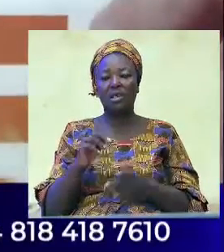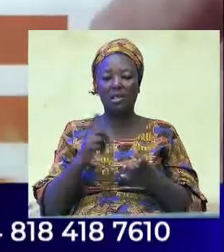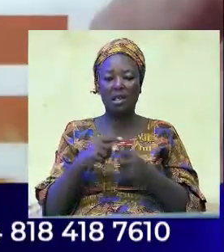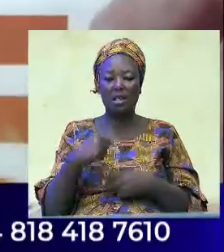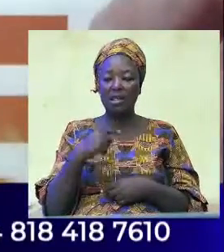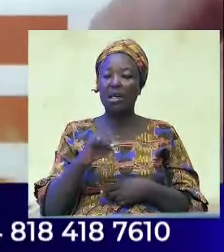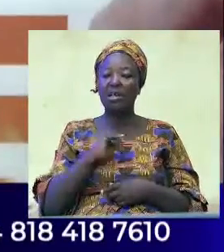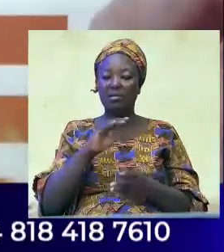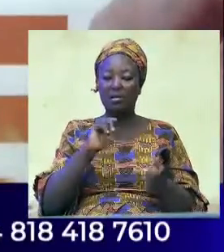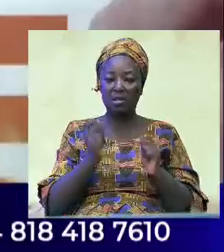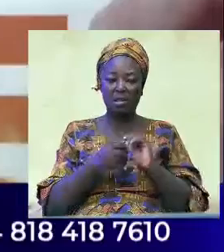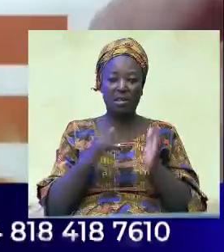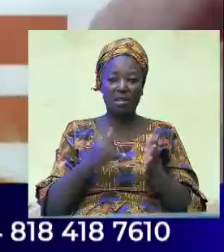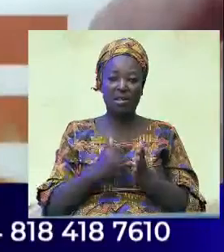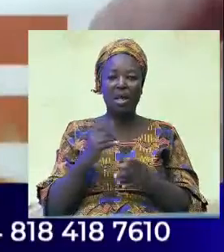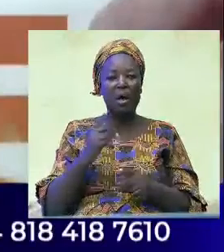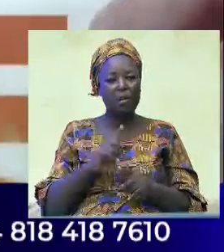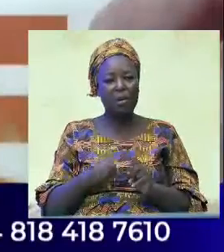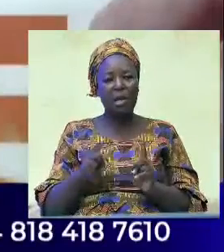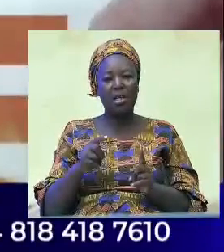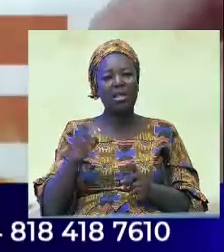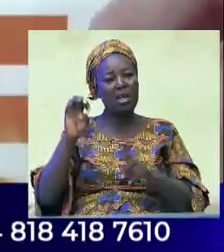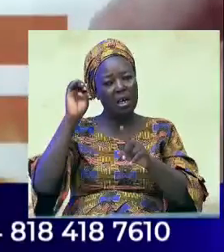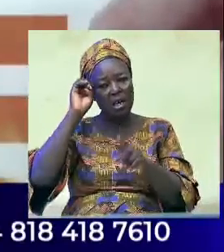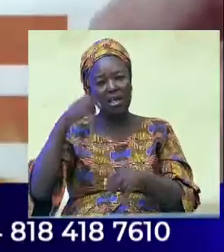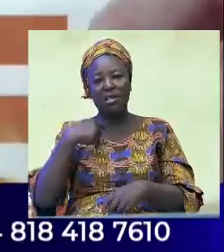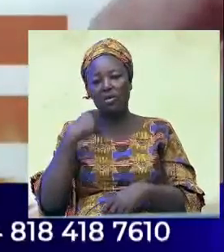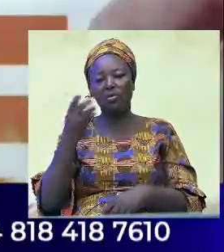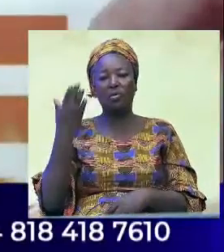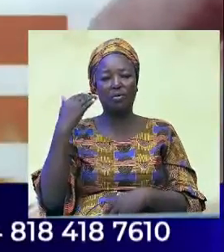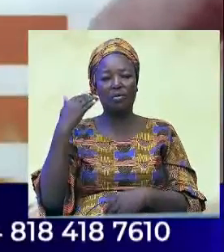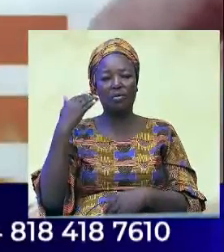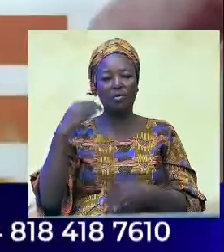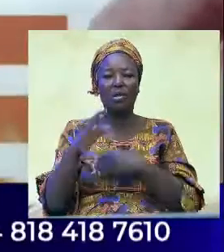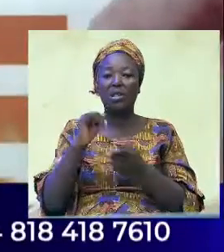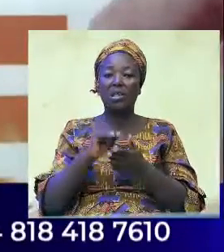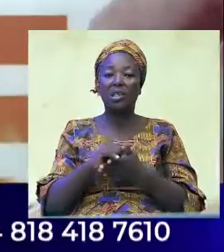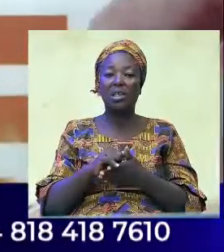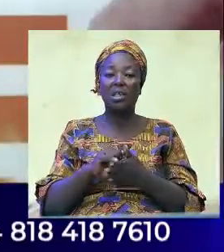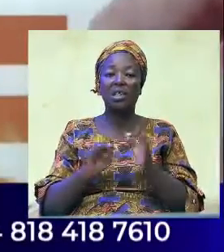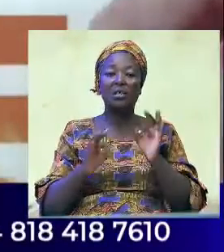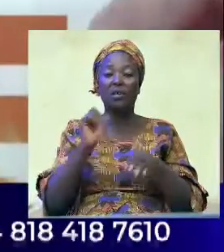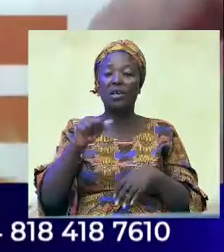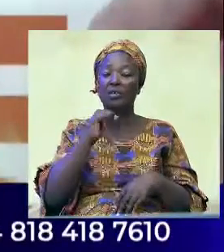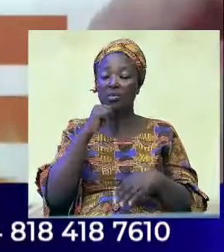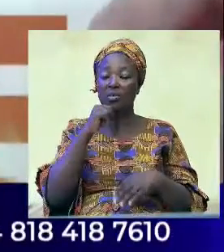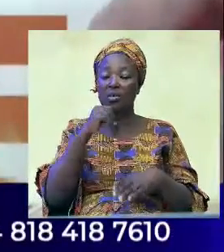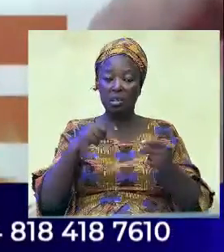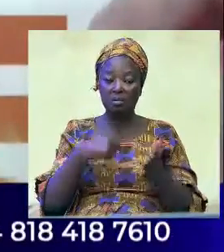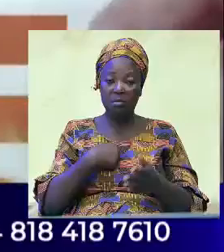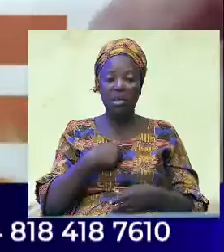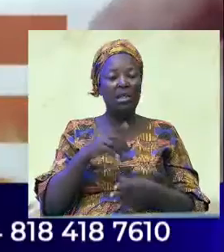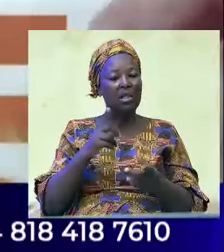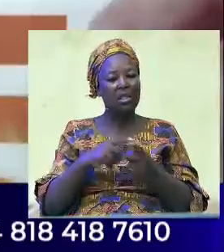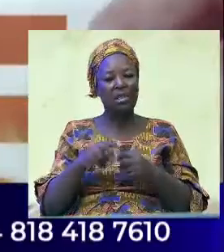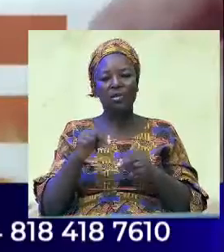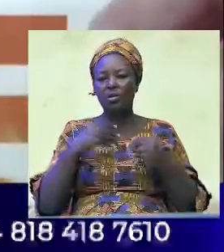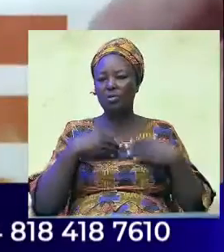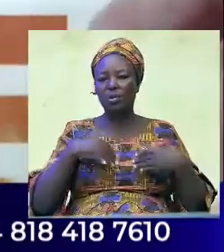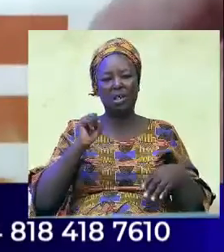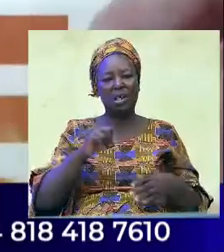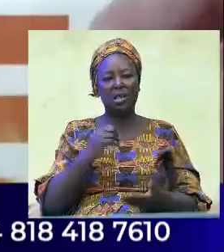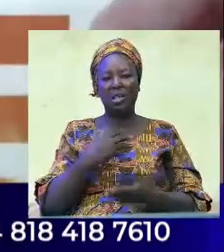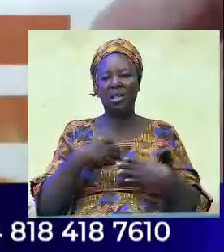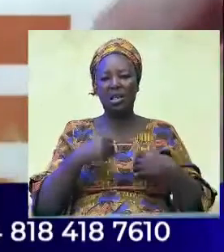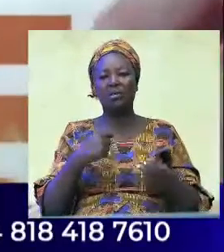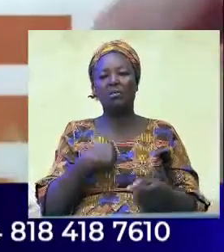I took them up back to him, and he said he should change it. And I told God, if he cannot heal me,